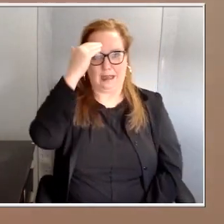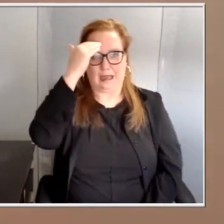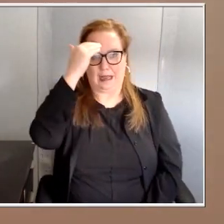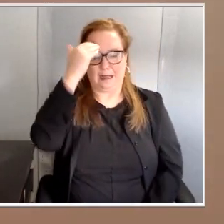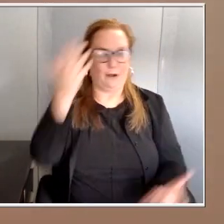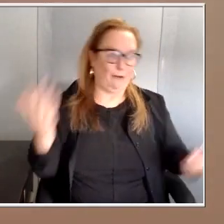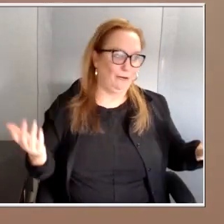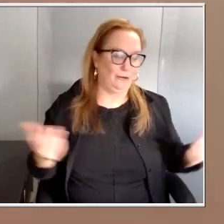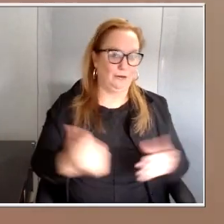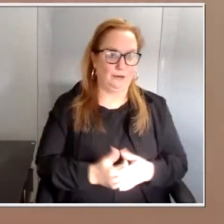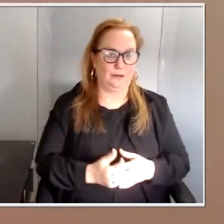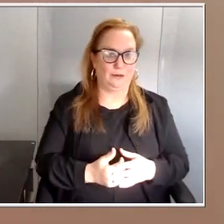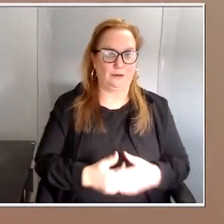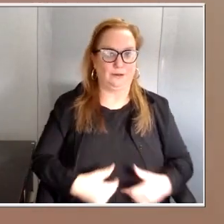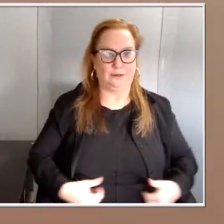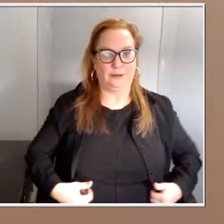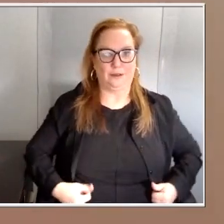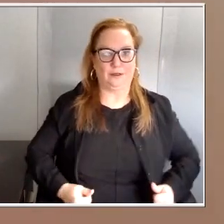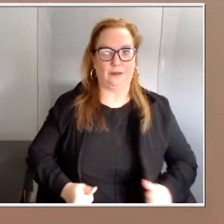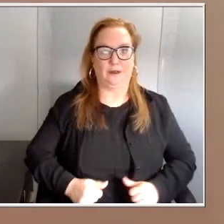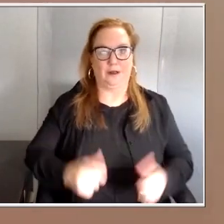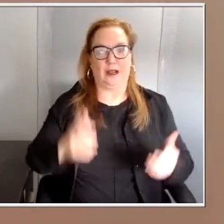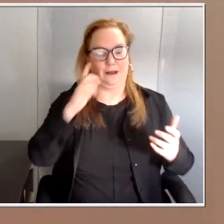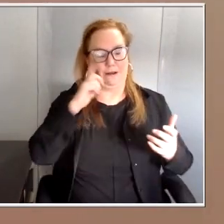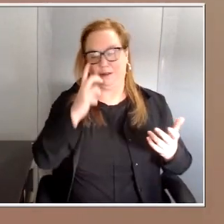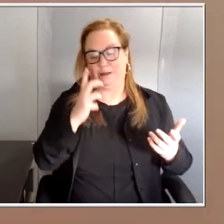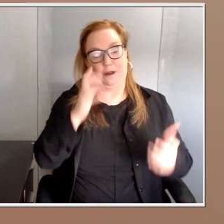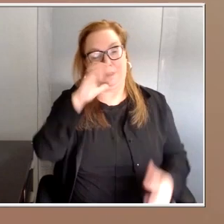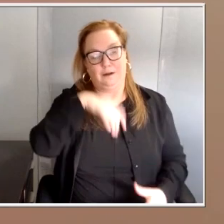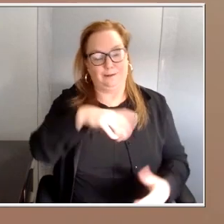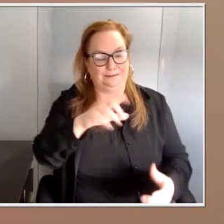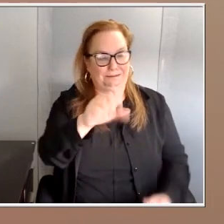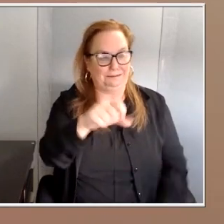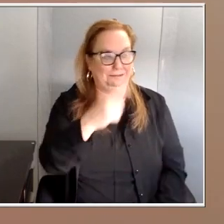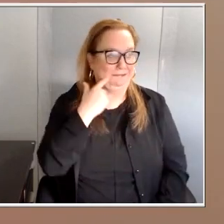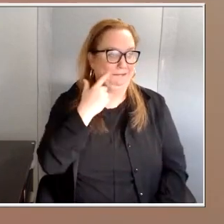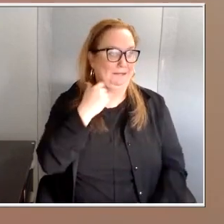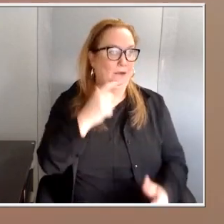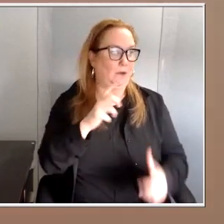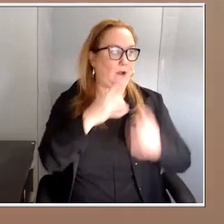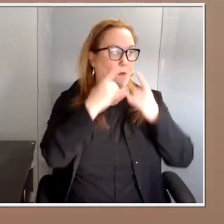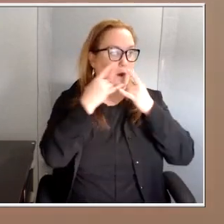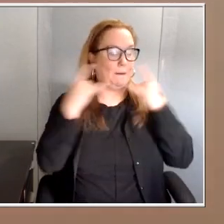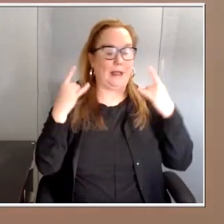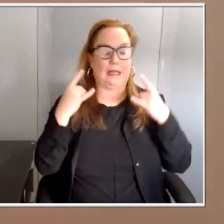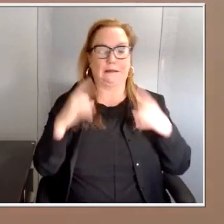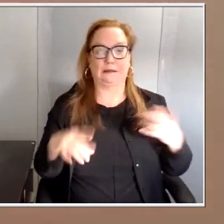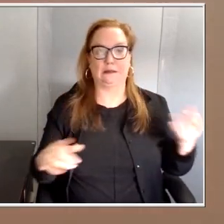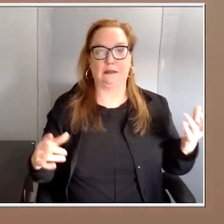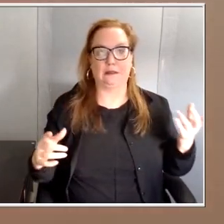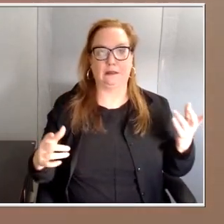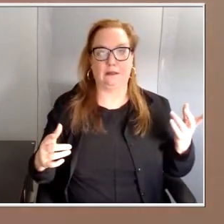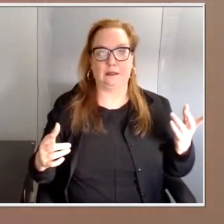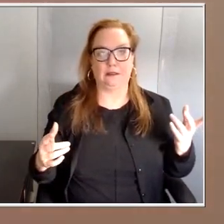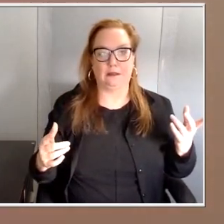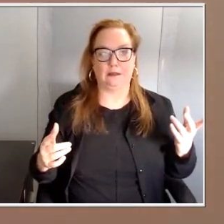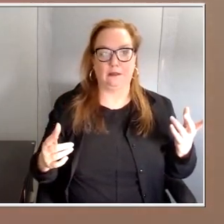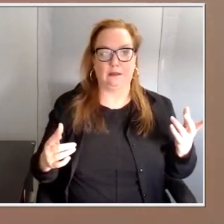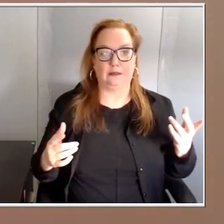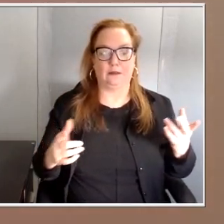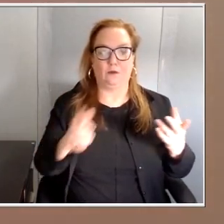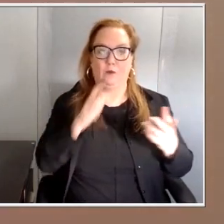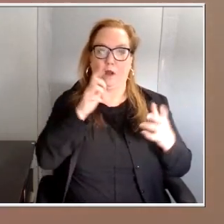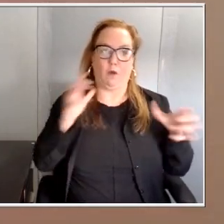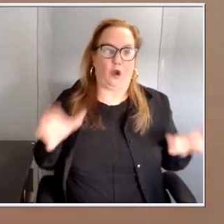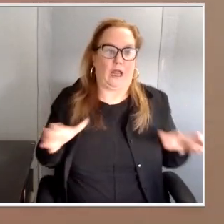is. I'm going out on a limb there, but yeah, we all wore masks. We weren't as crowded